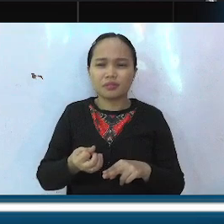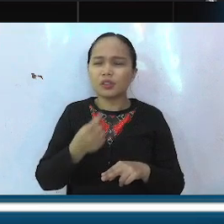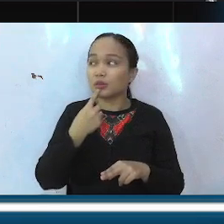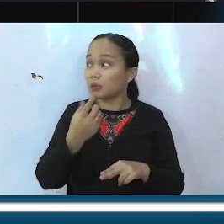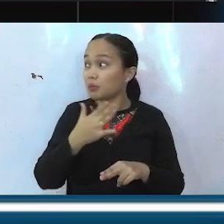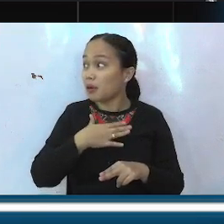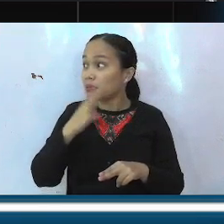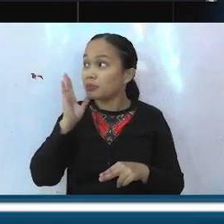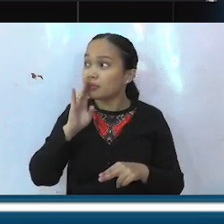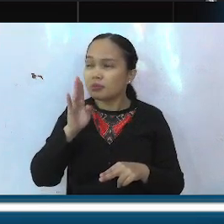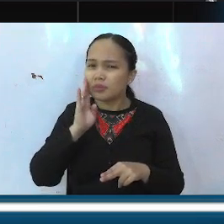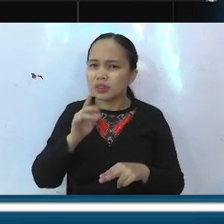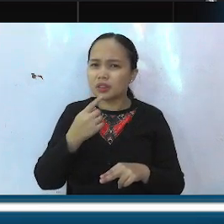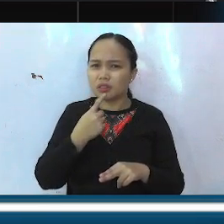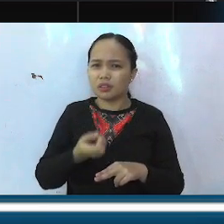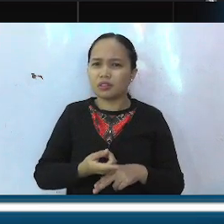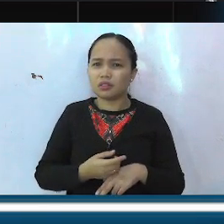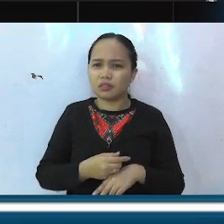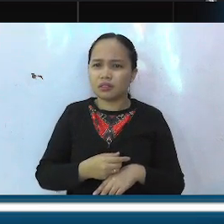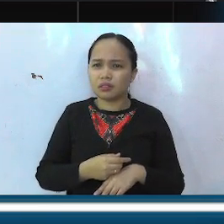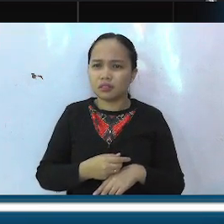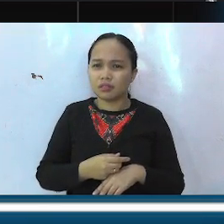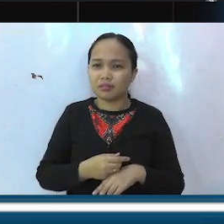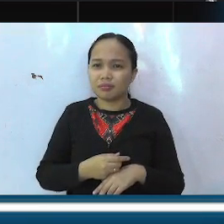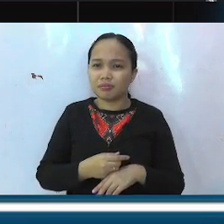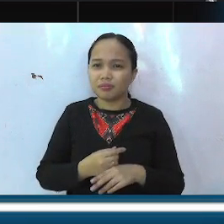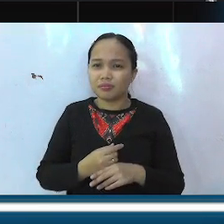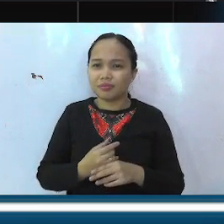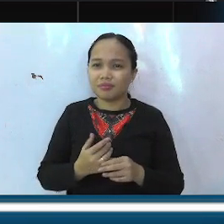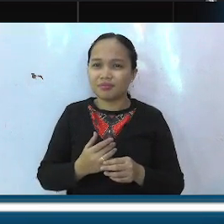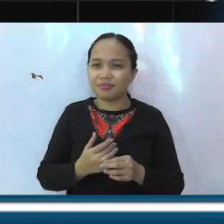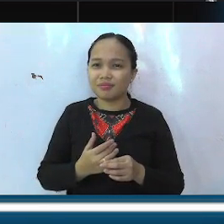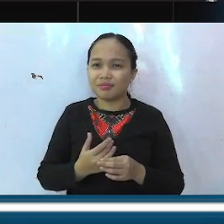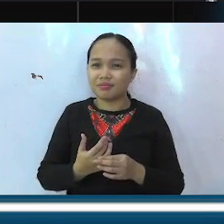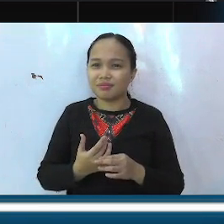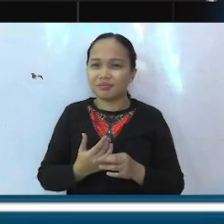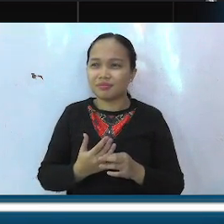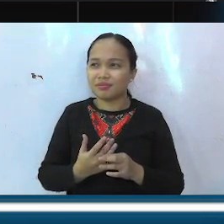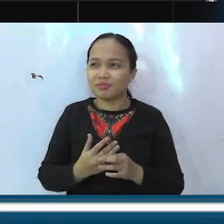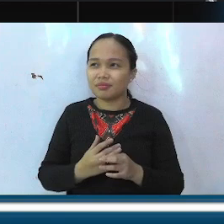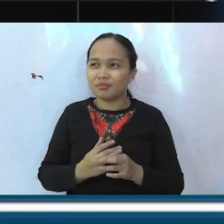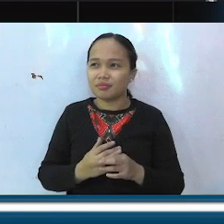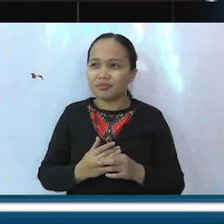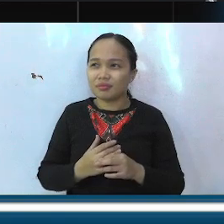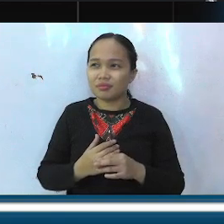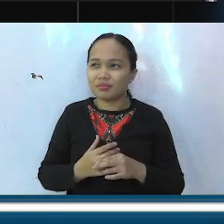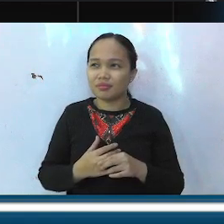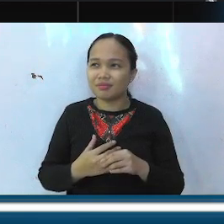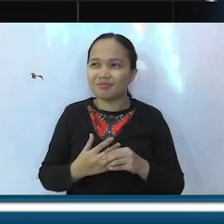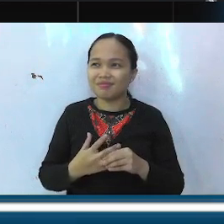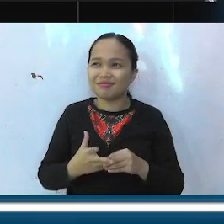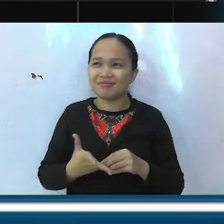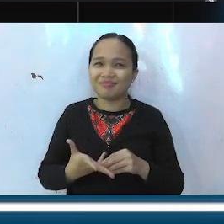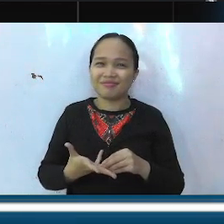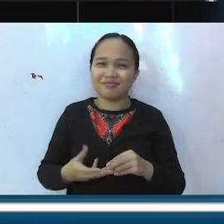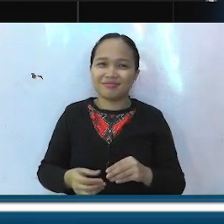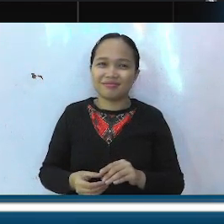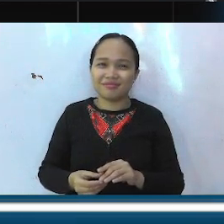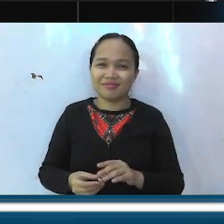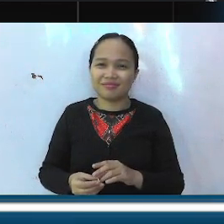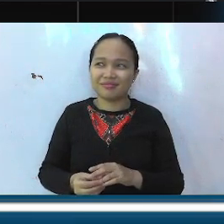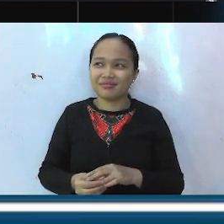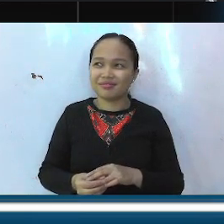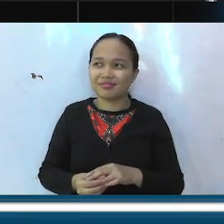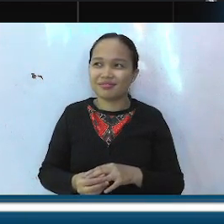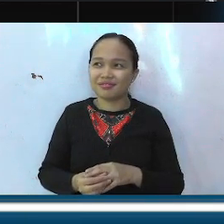brother wants, you know, he wants to have an iPad. You know, I need someone to back me up to get an iPad so that Dad will get me